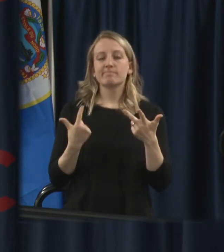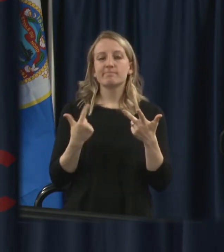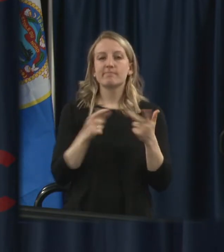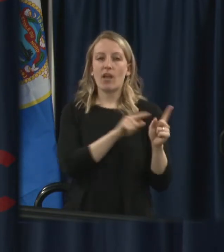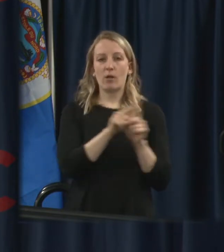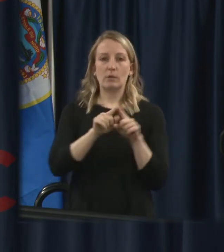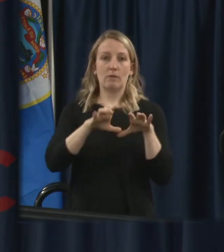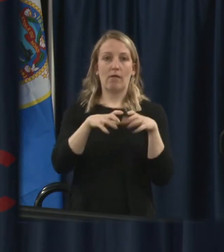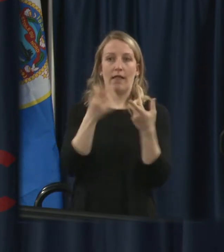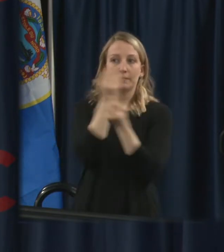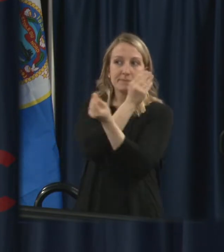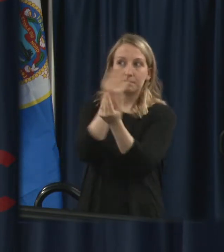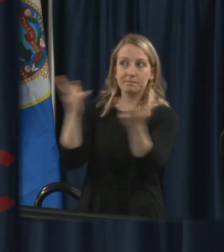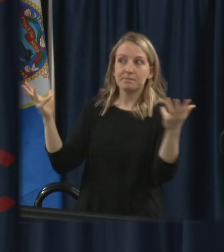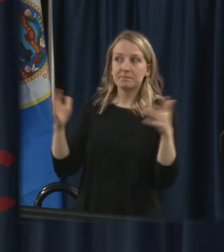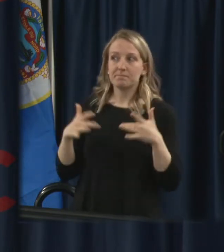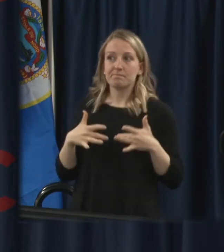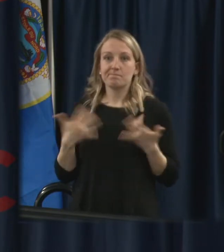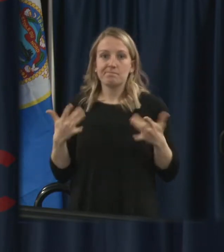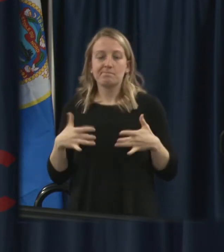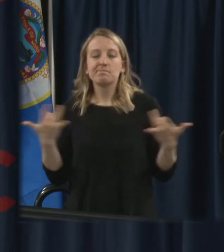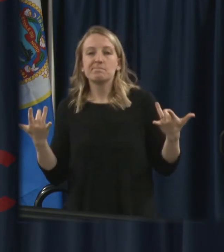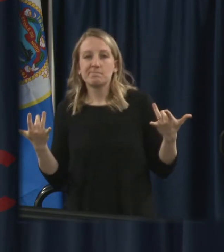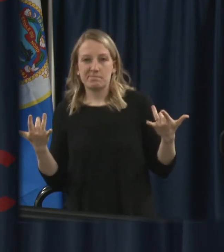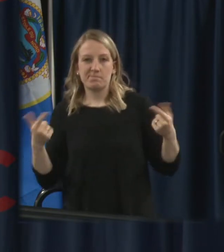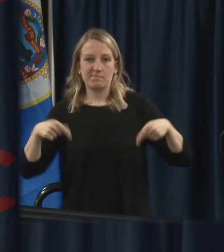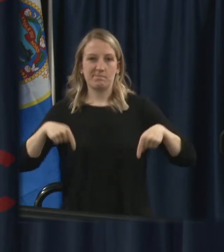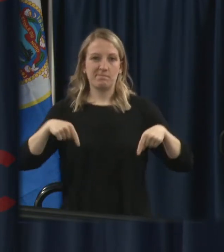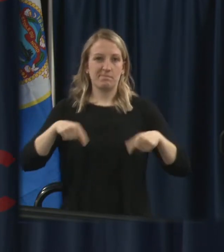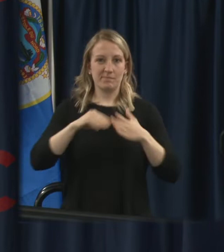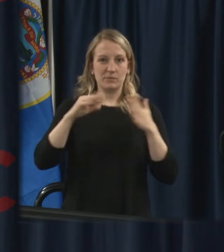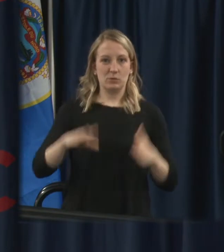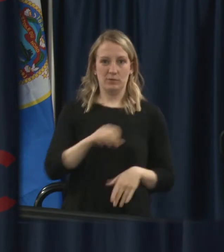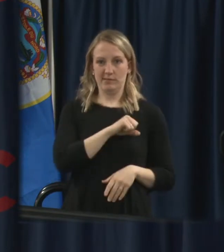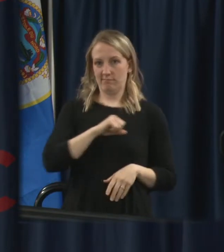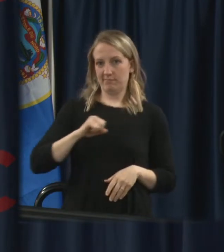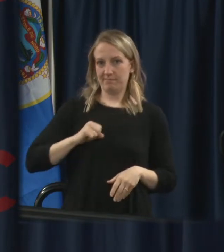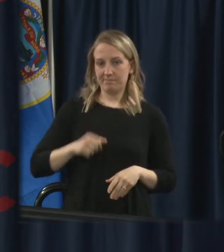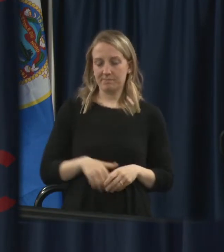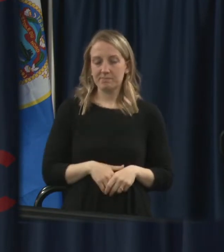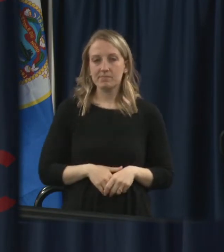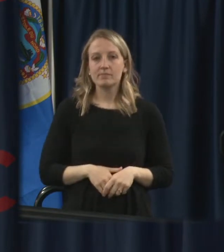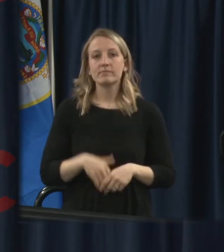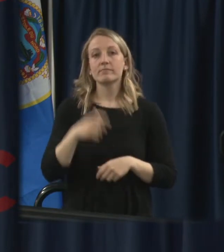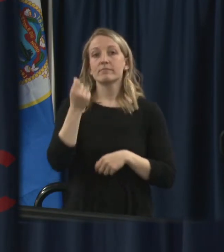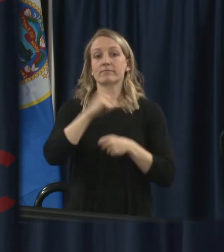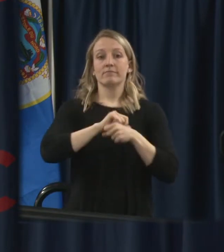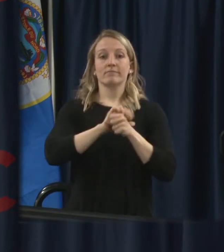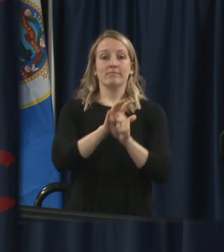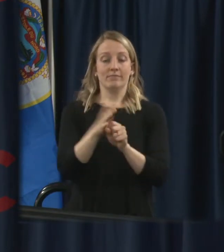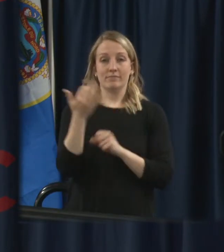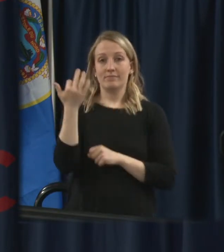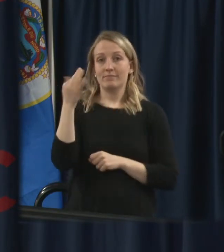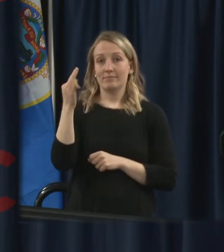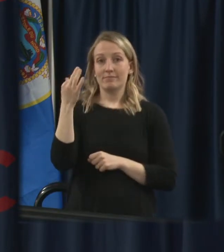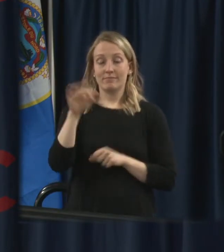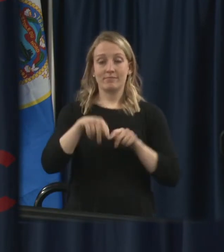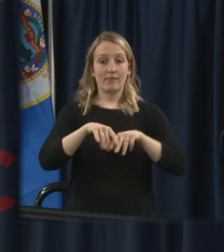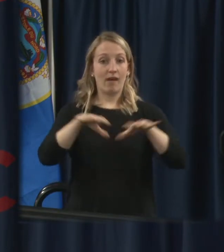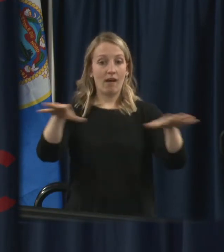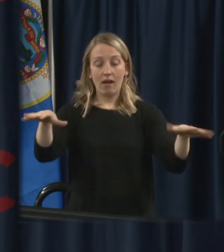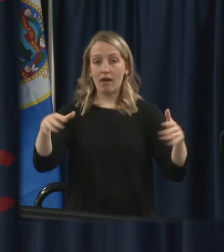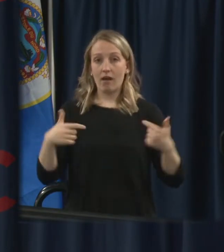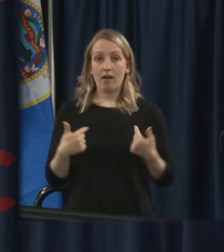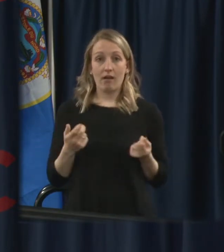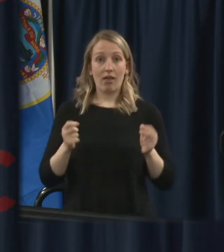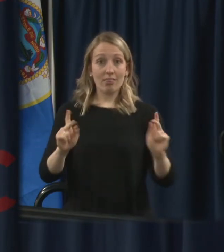other classes know what was happening with Student Senate. Due to the COVID-19 pandemic, though, we weren't